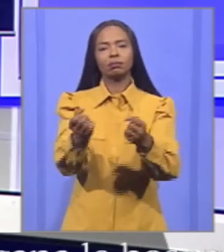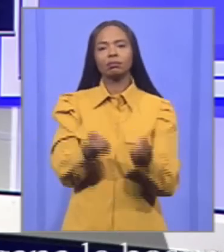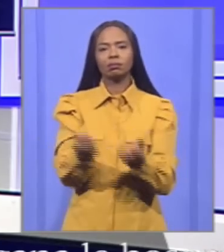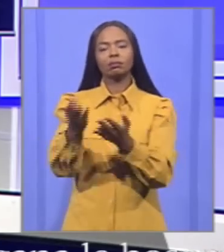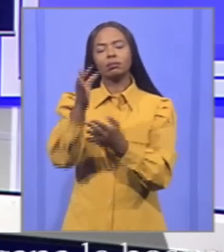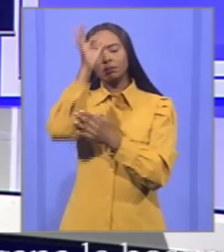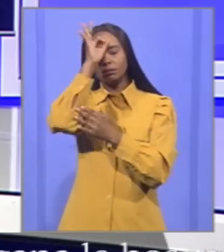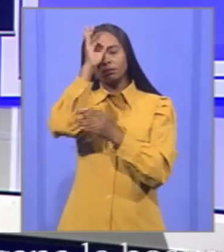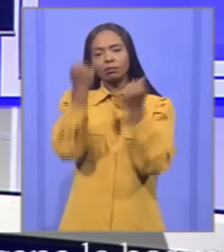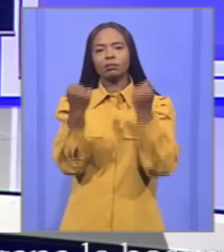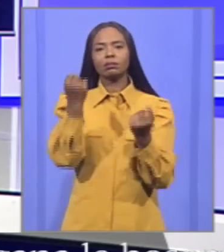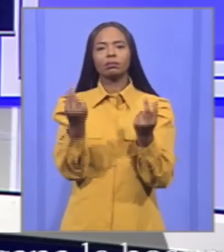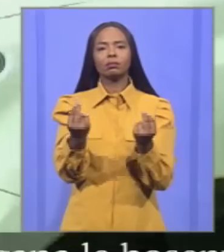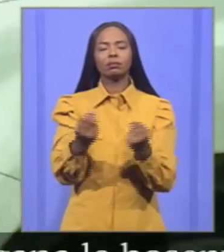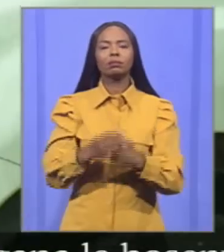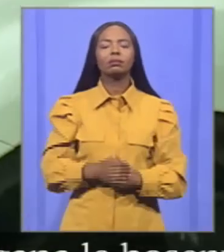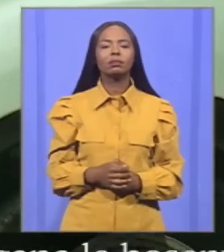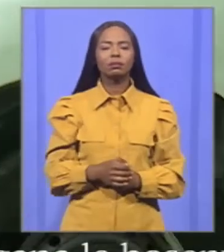dintšhwa.